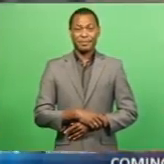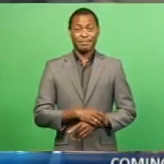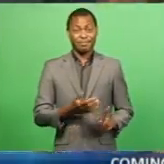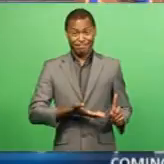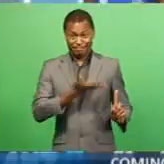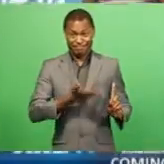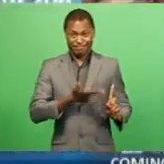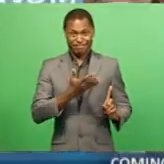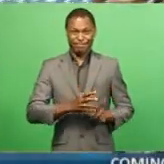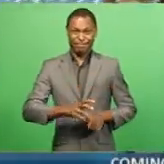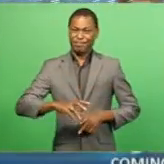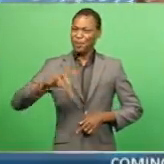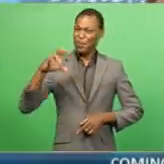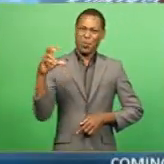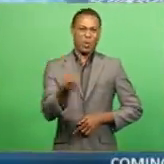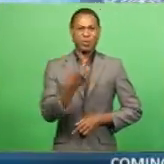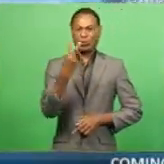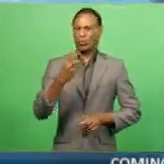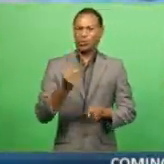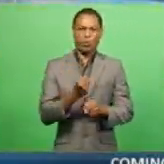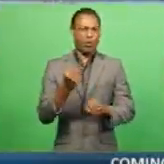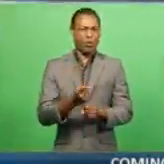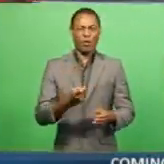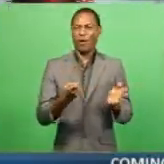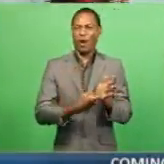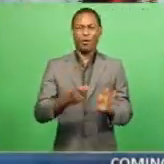And Chonyam Balimewai scoops 2 gold for